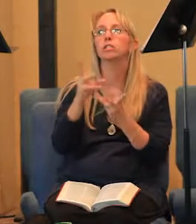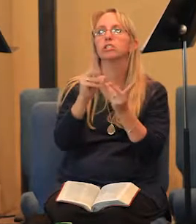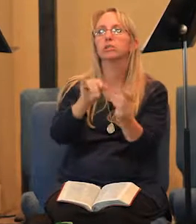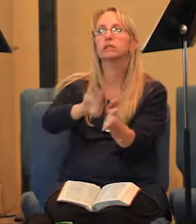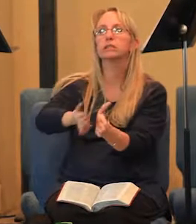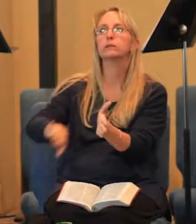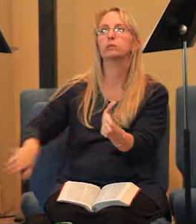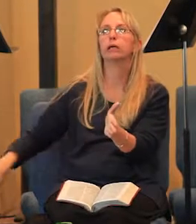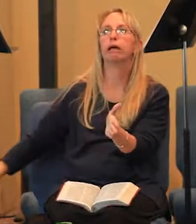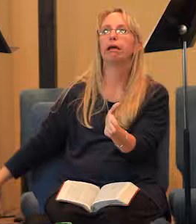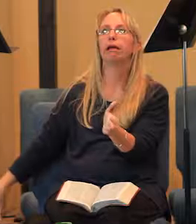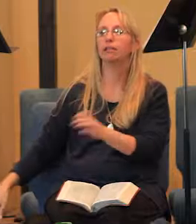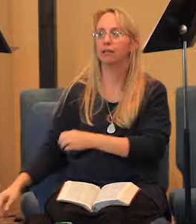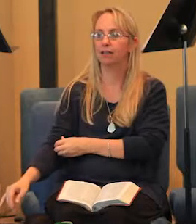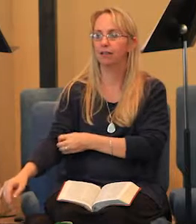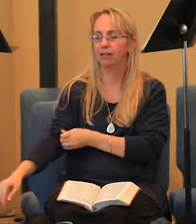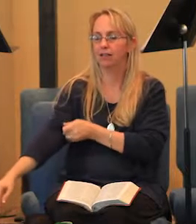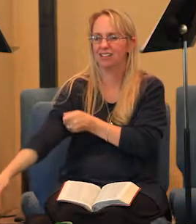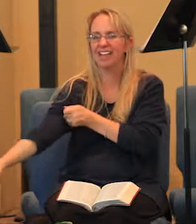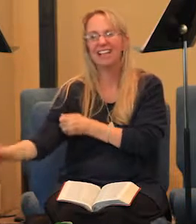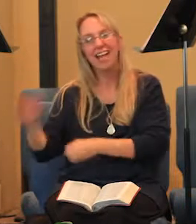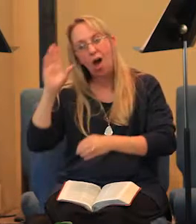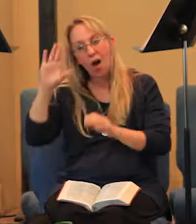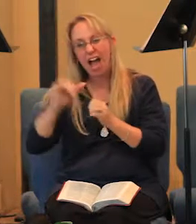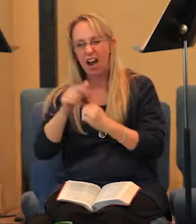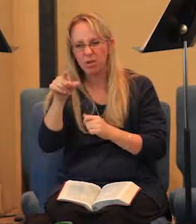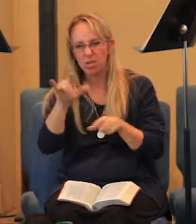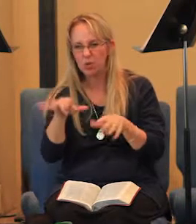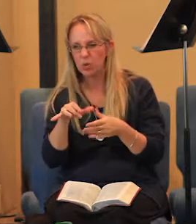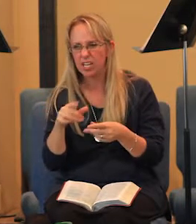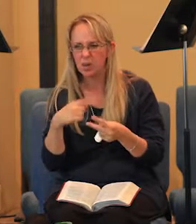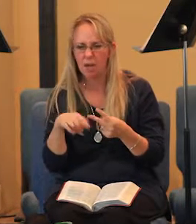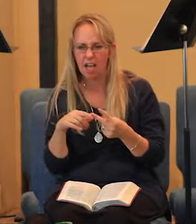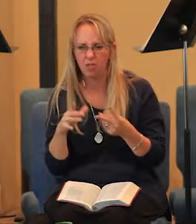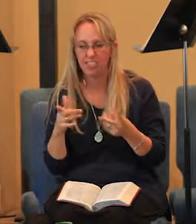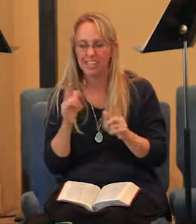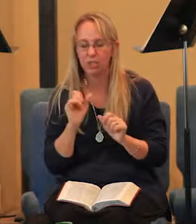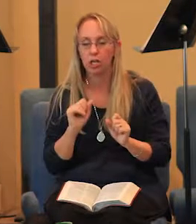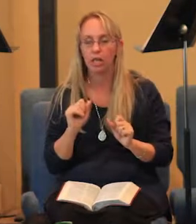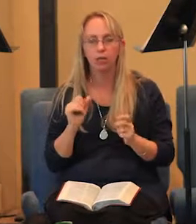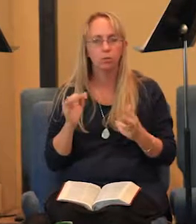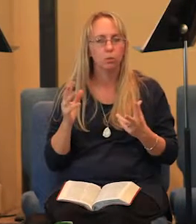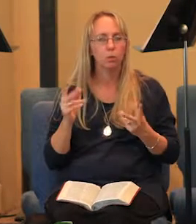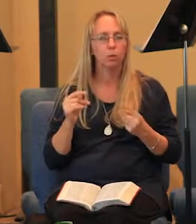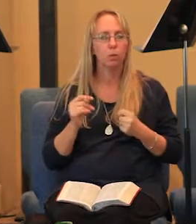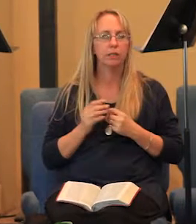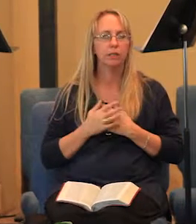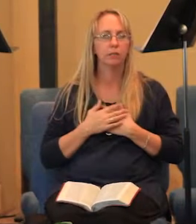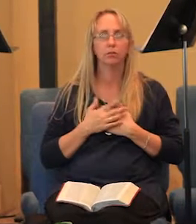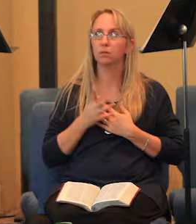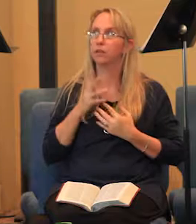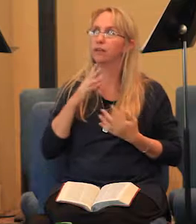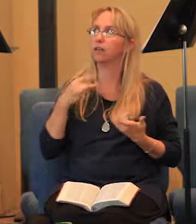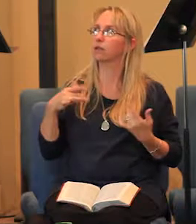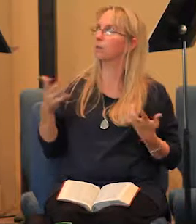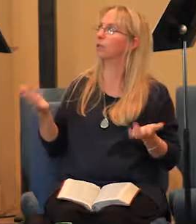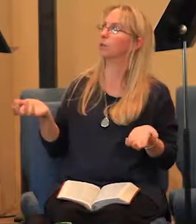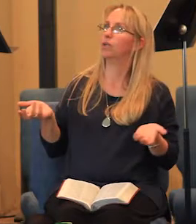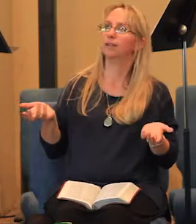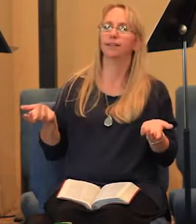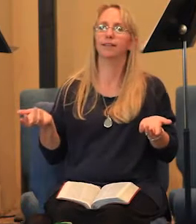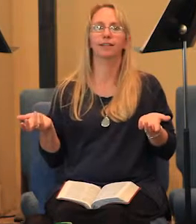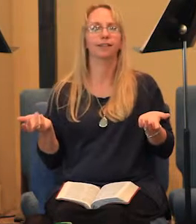And someone walks up to you and goes, oh, well, how you doing about this? And you're like, what? What are you talking